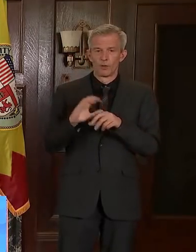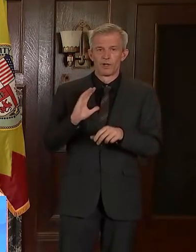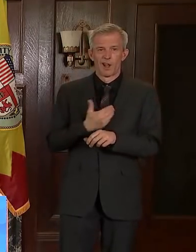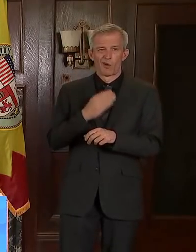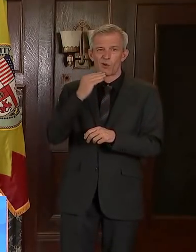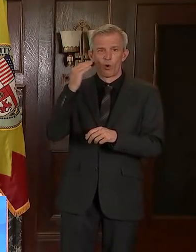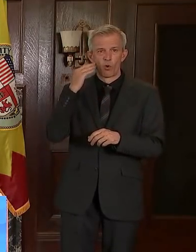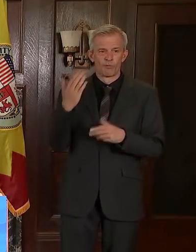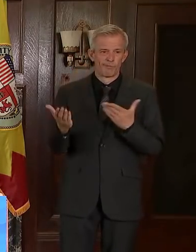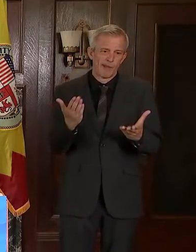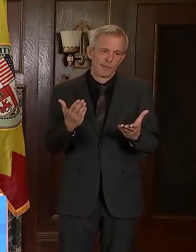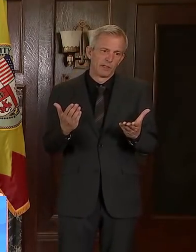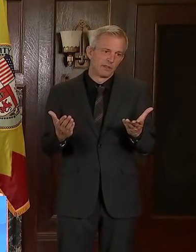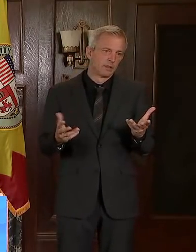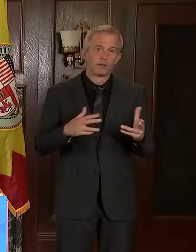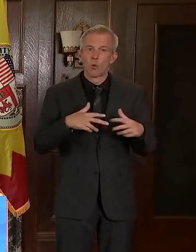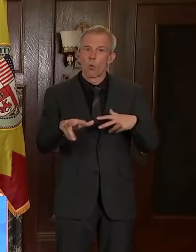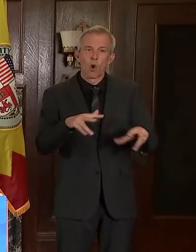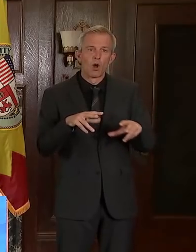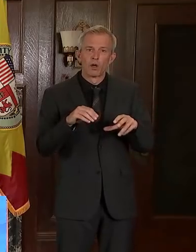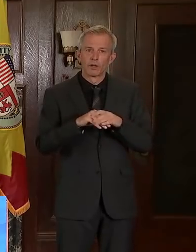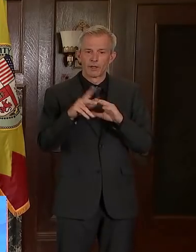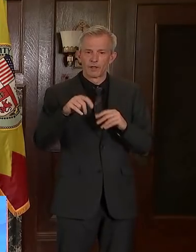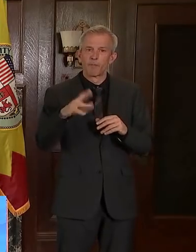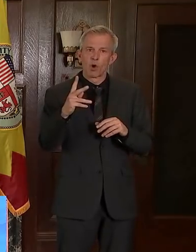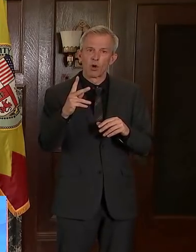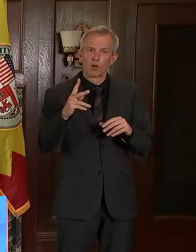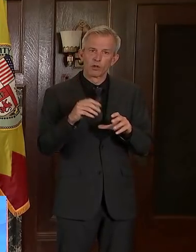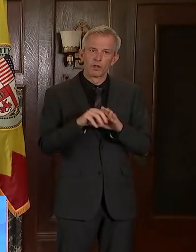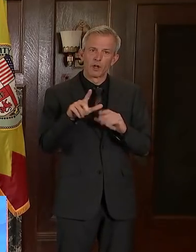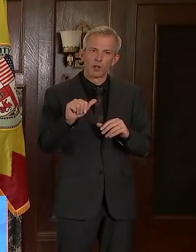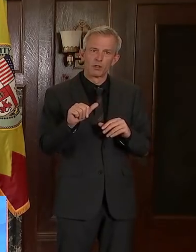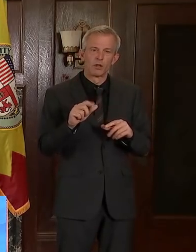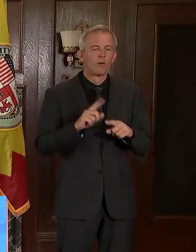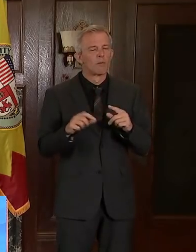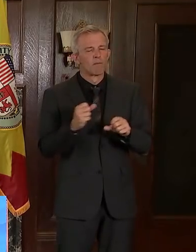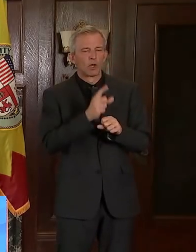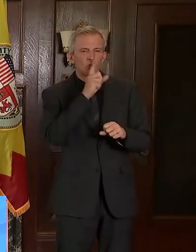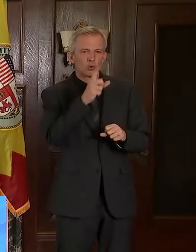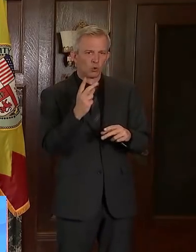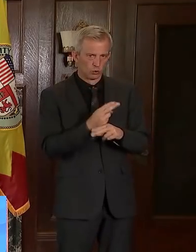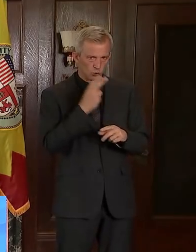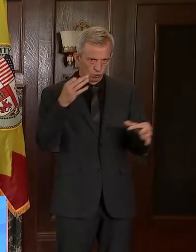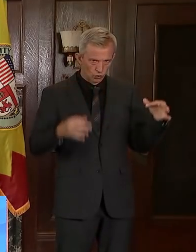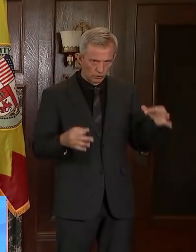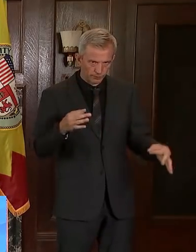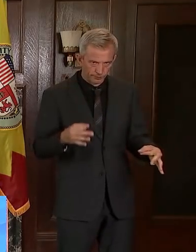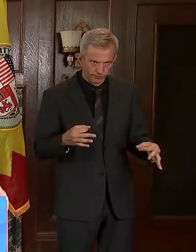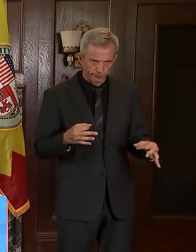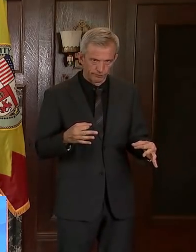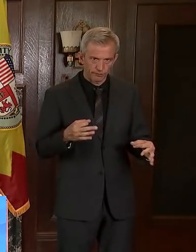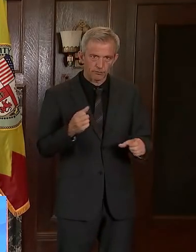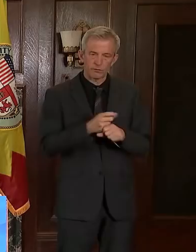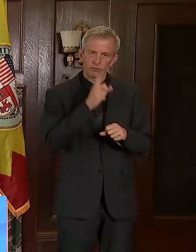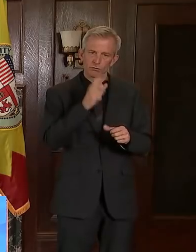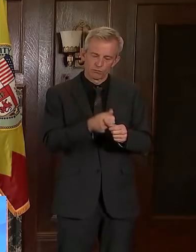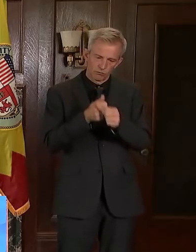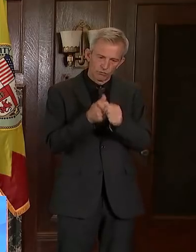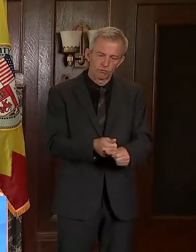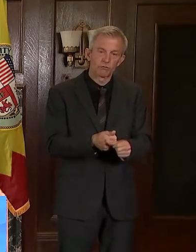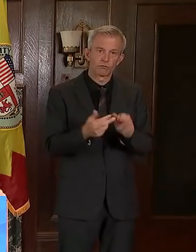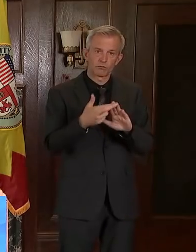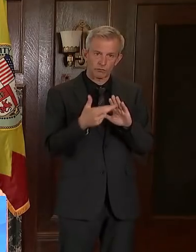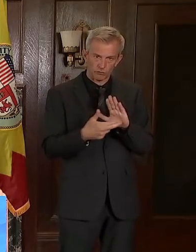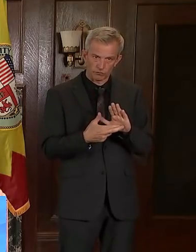walk in a park in Los Angeles. But let's make sure we use our judgment. Let's make sure we adhere to the regulations and